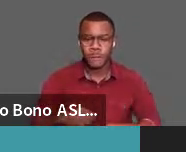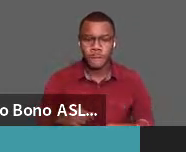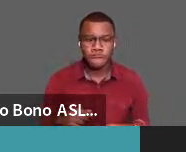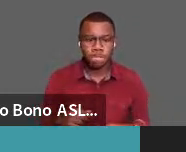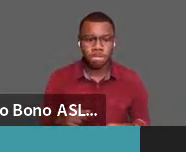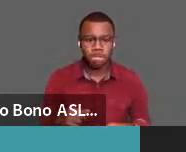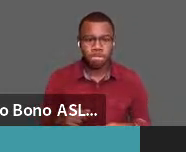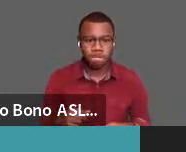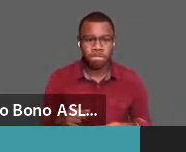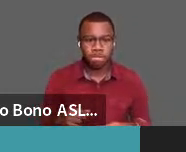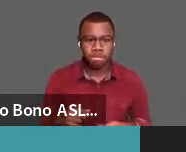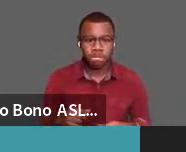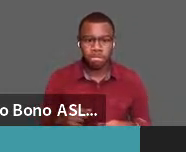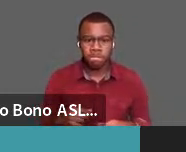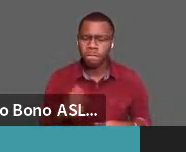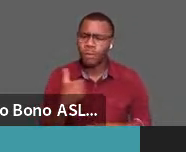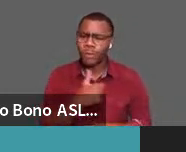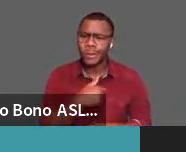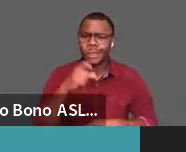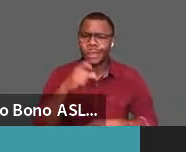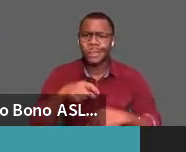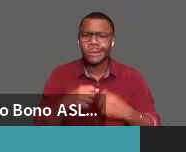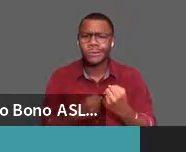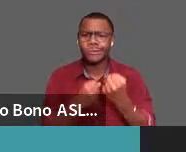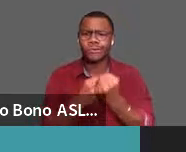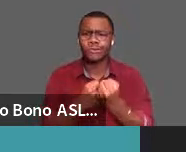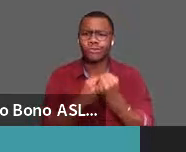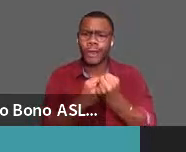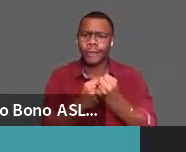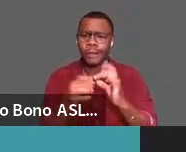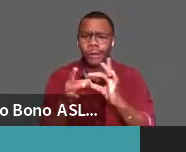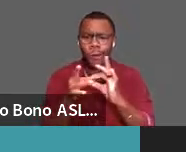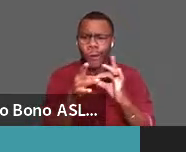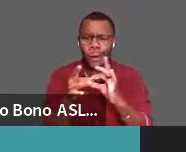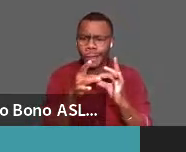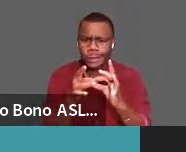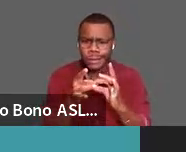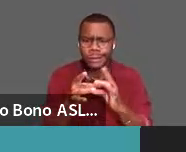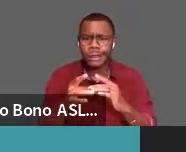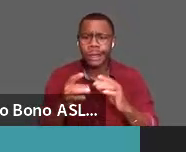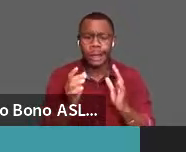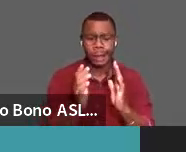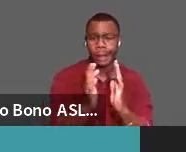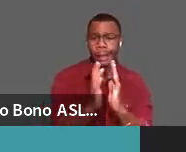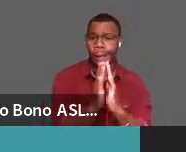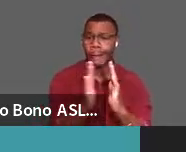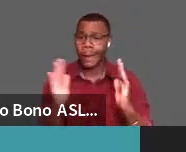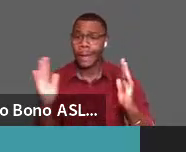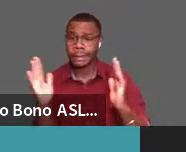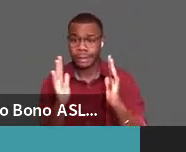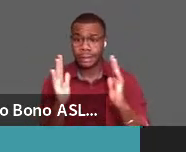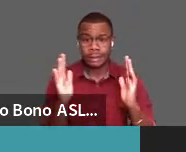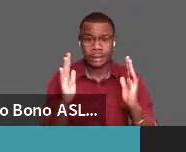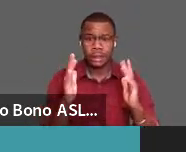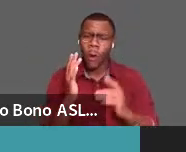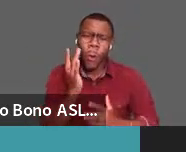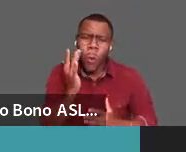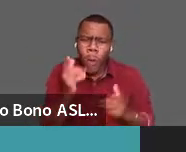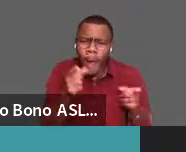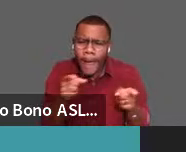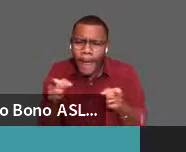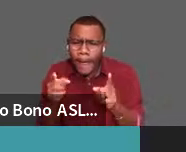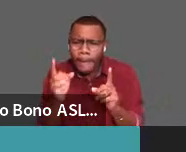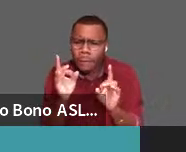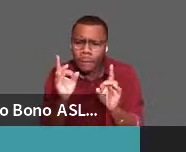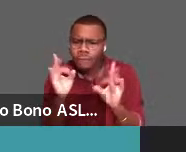works to strengthen coordination, capacity, and partnership to address the root causes of violence and advance policies and practices that are grounded in race